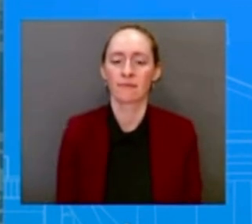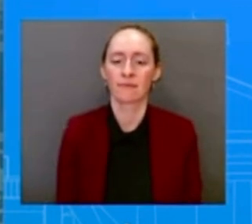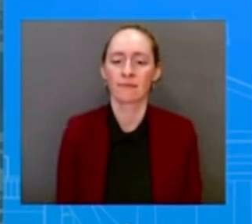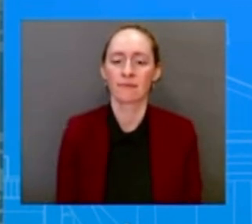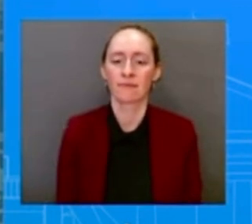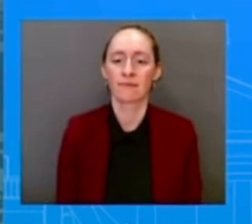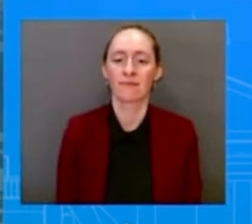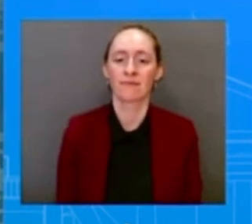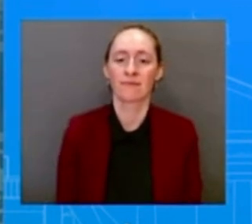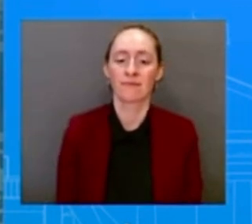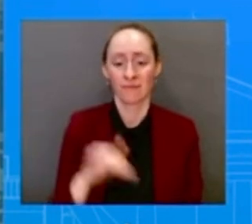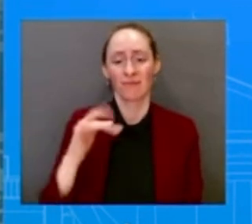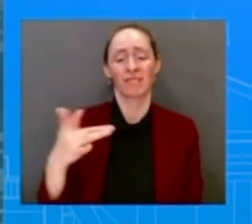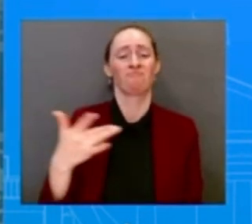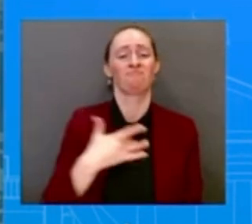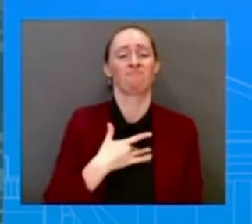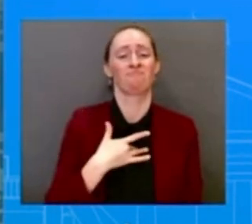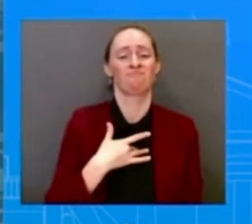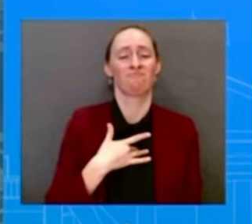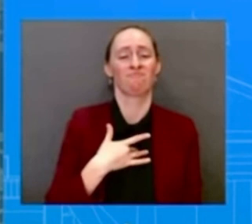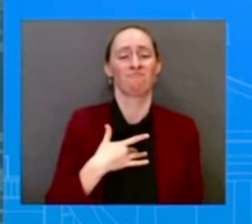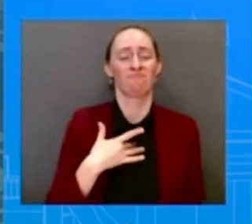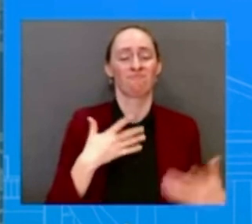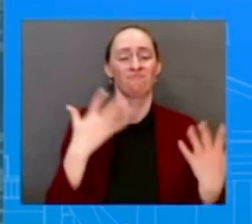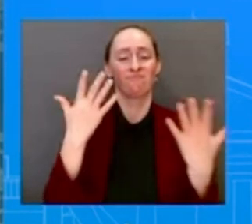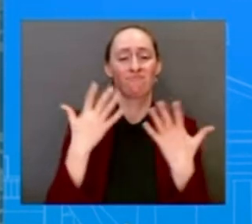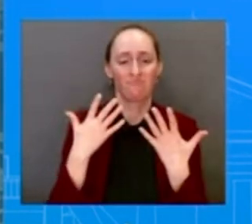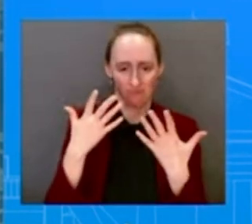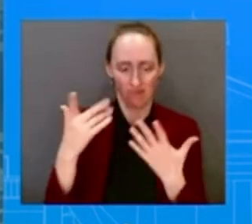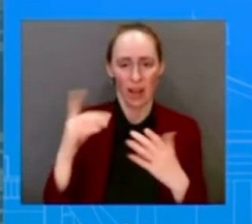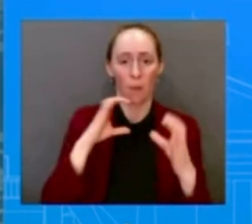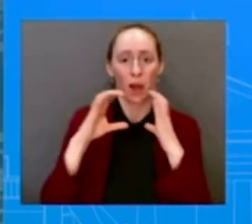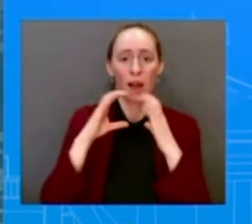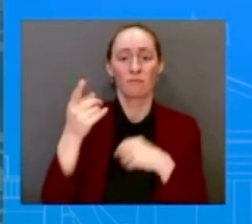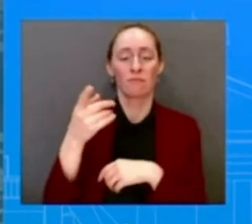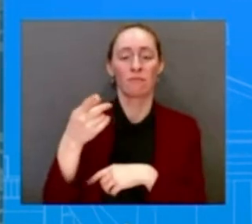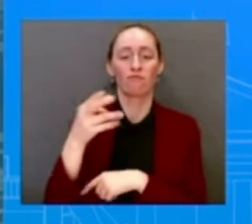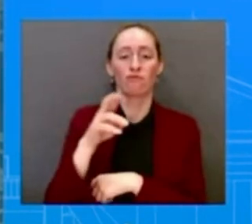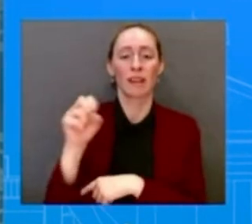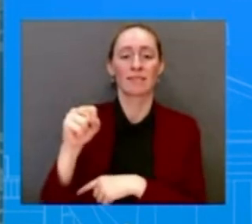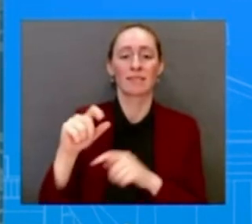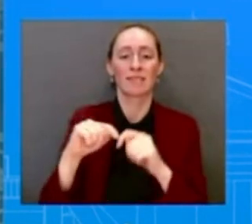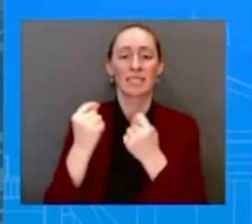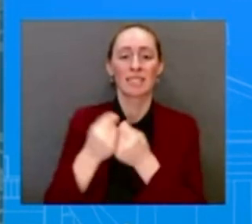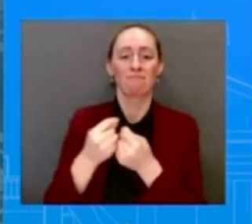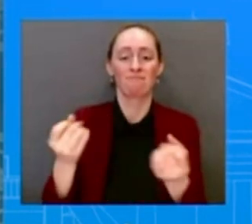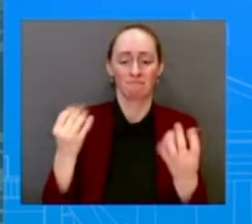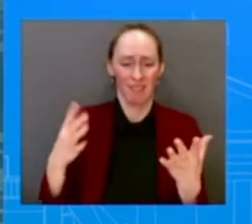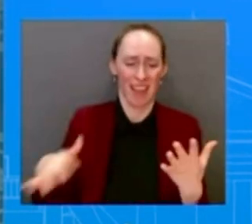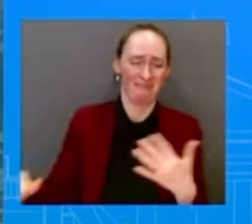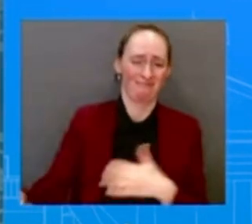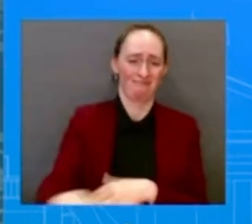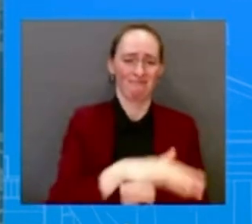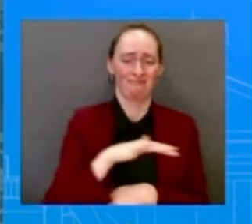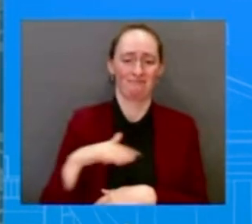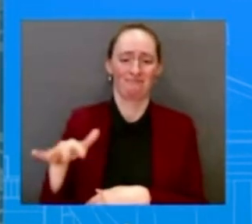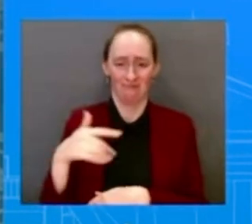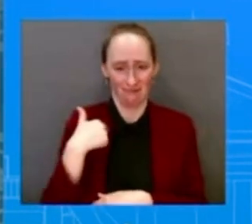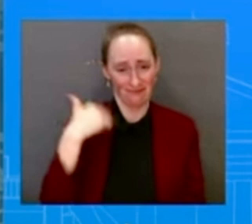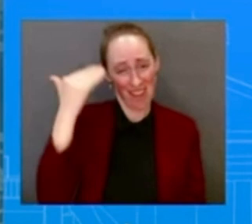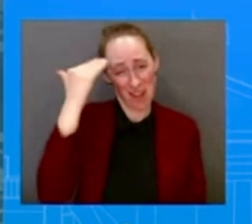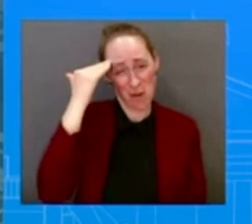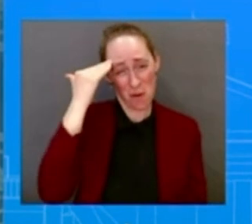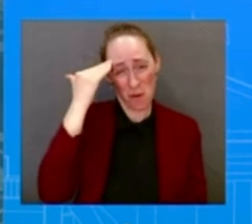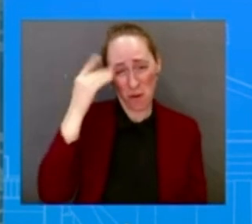a bittersweet moment for the communications and press teams and all of us here at the White House. I've gotten to know Kate Bedingfield as a colleague and a friend, being